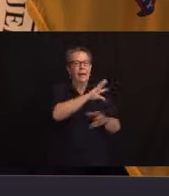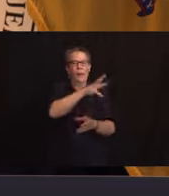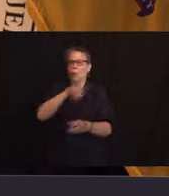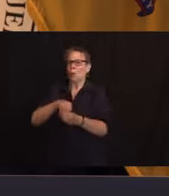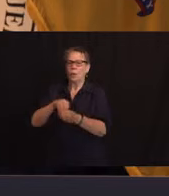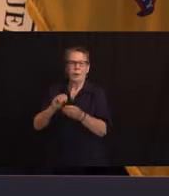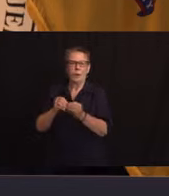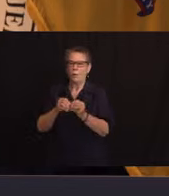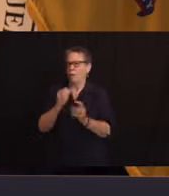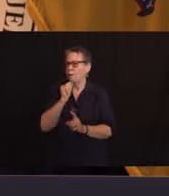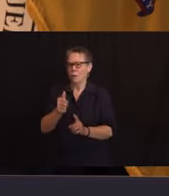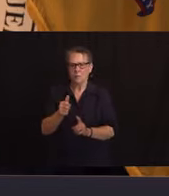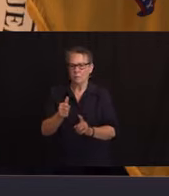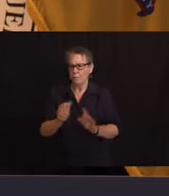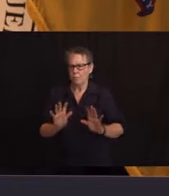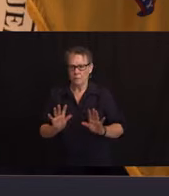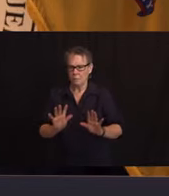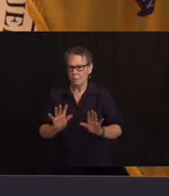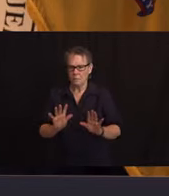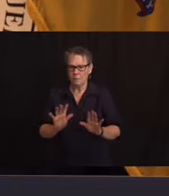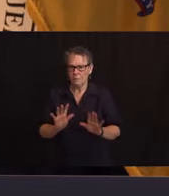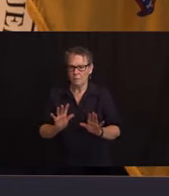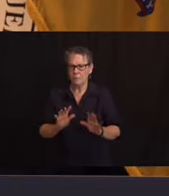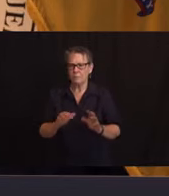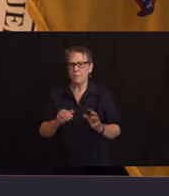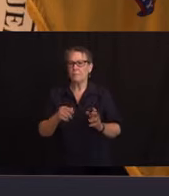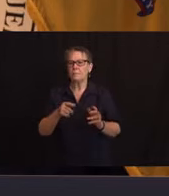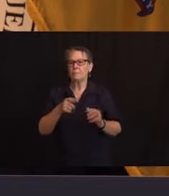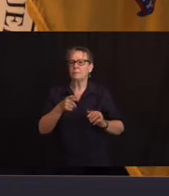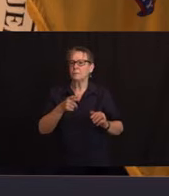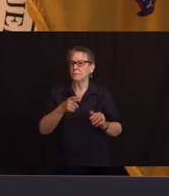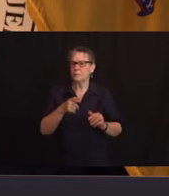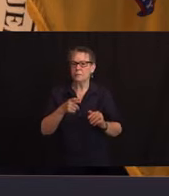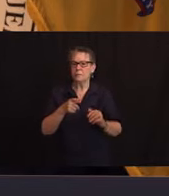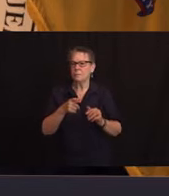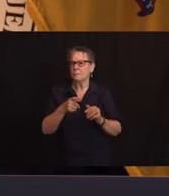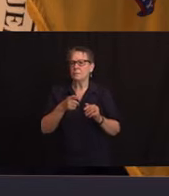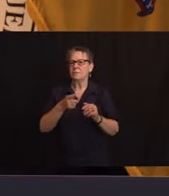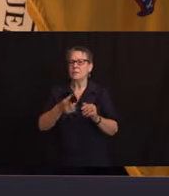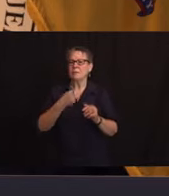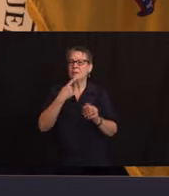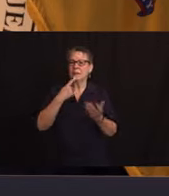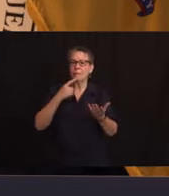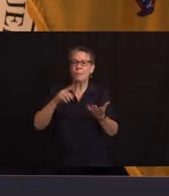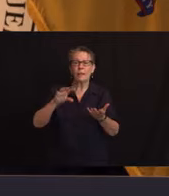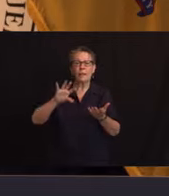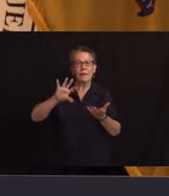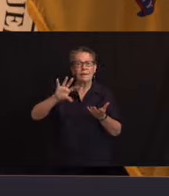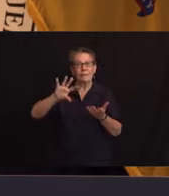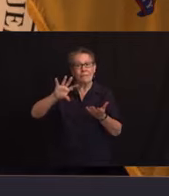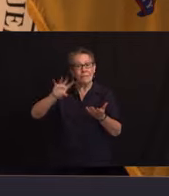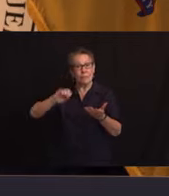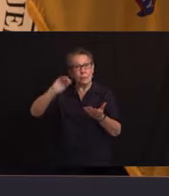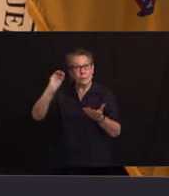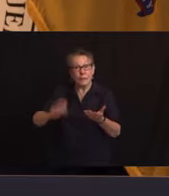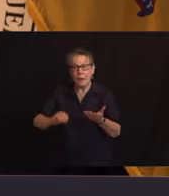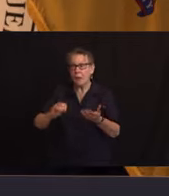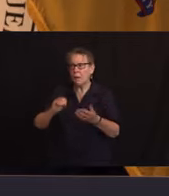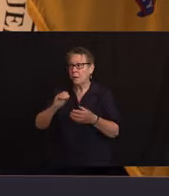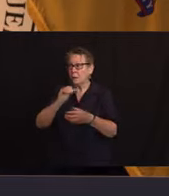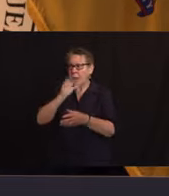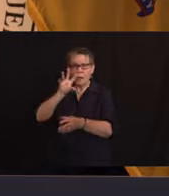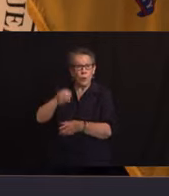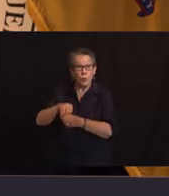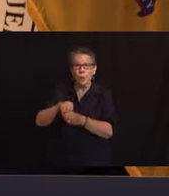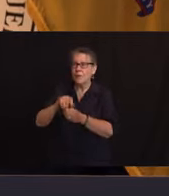So when you say it's like 50%, that does not include people from out of state being vaccinated here, even if they're students? Does here? not include.